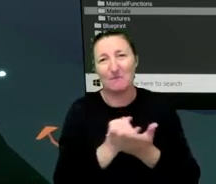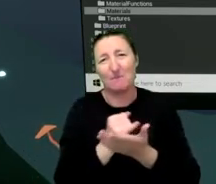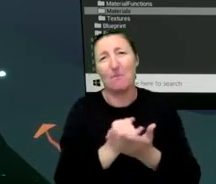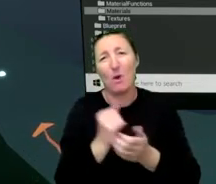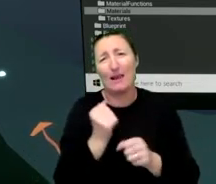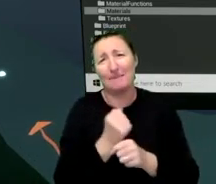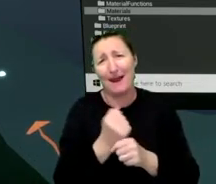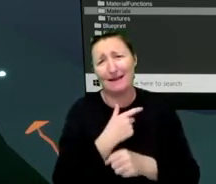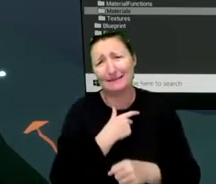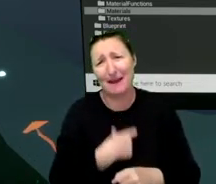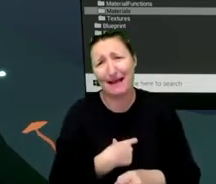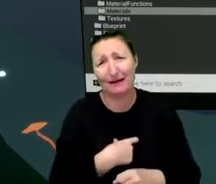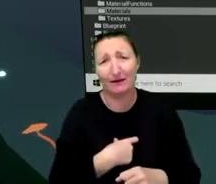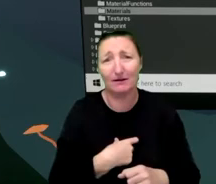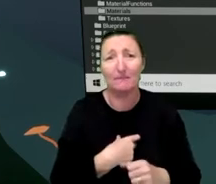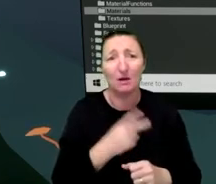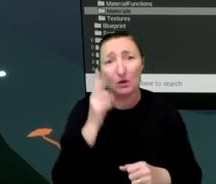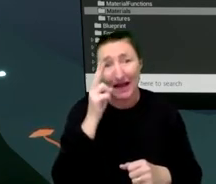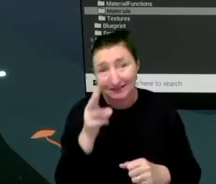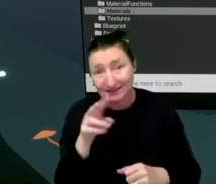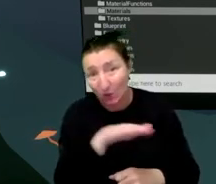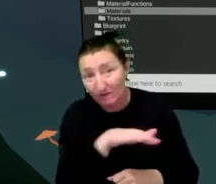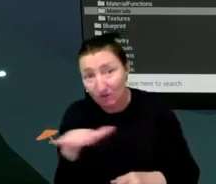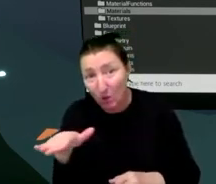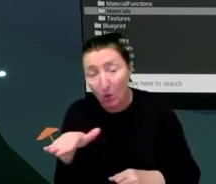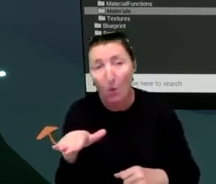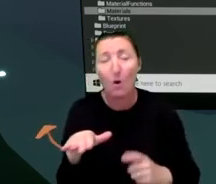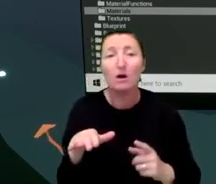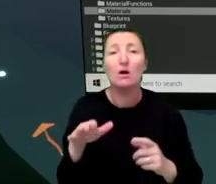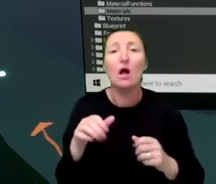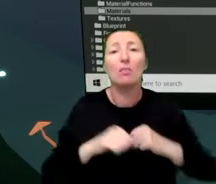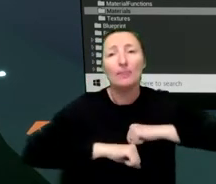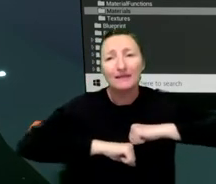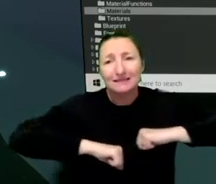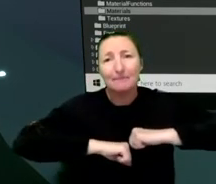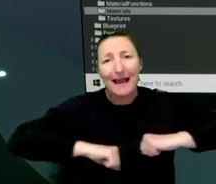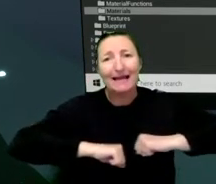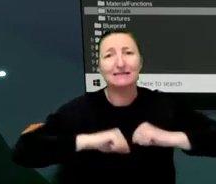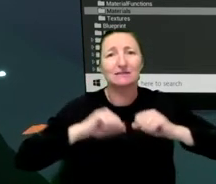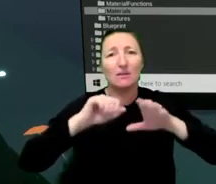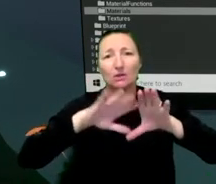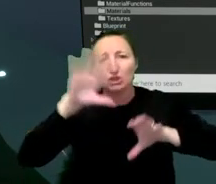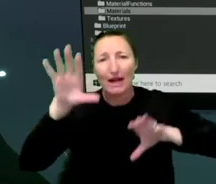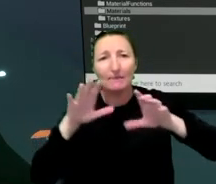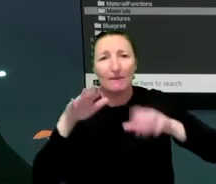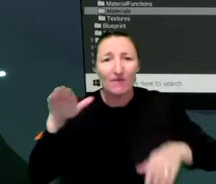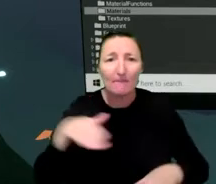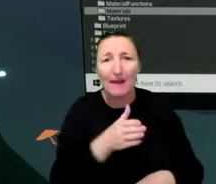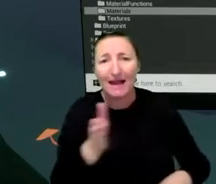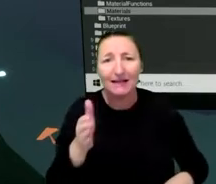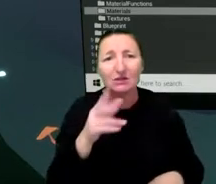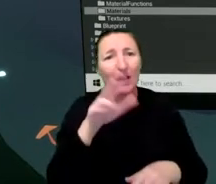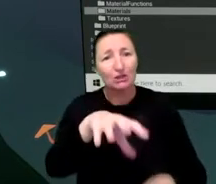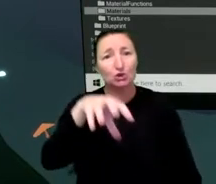There was a lot of gemstones on the floor. A lot of thinking around the shape of the labyrinth, right? Mm-hmm. Yeah, absolutely. Oh, there's a little bit of a zoom